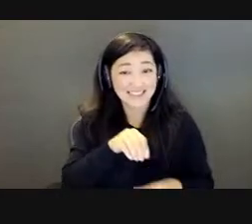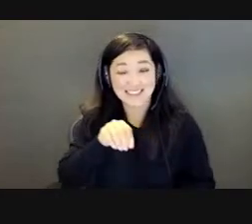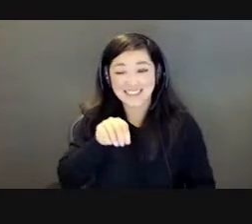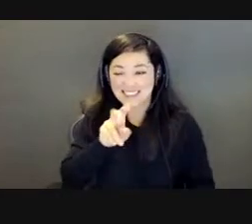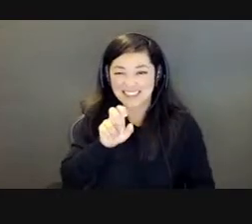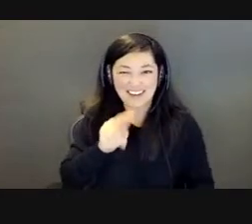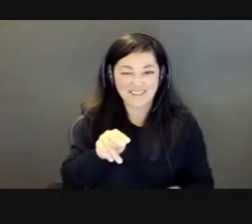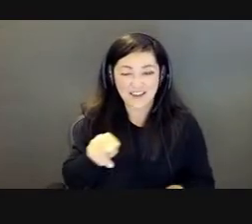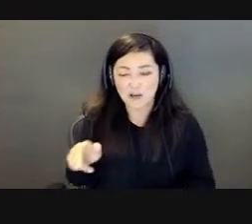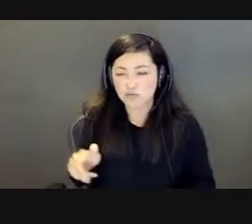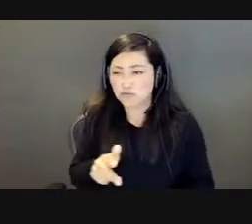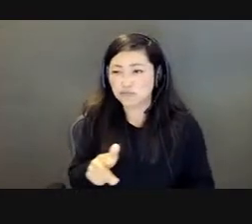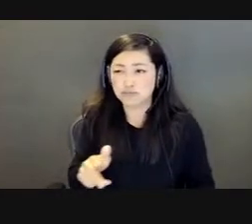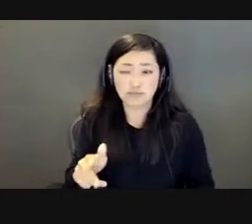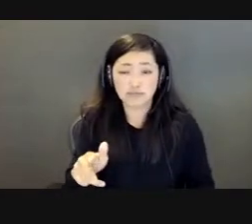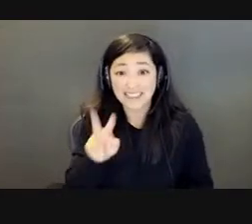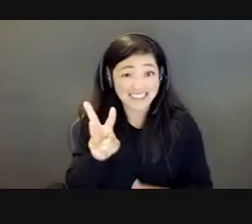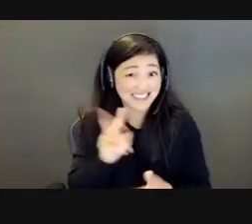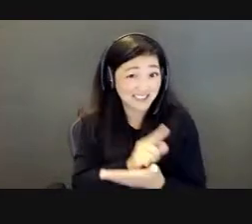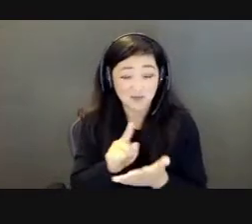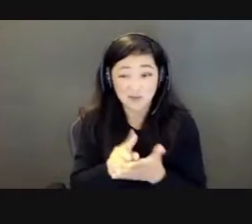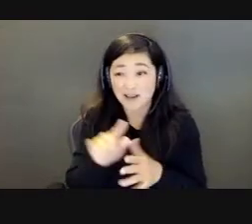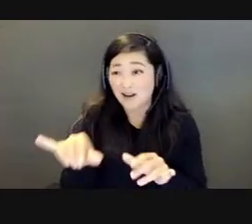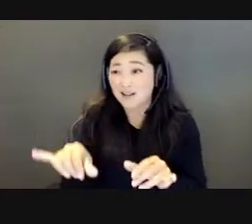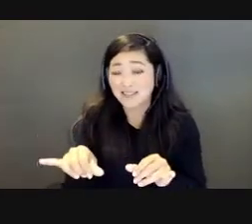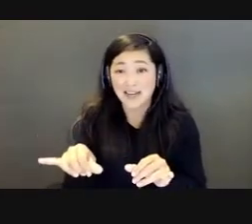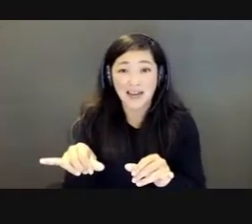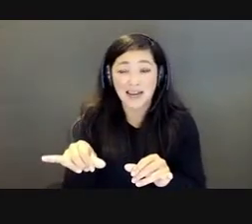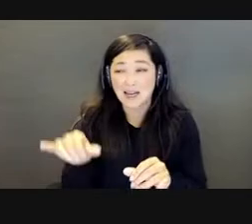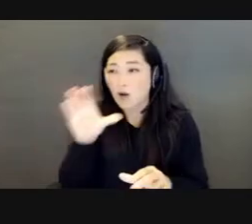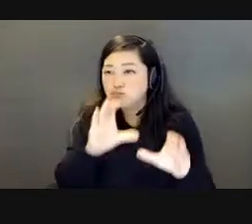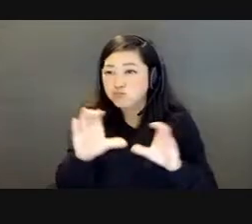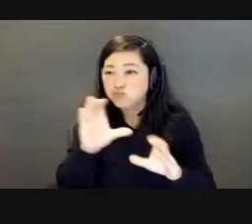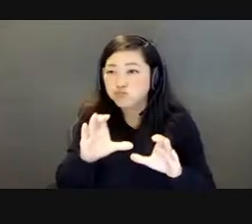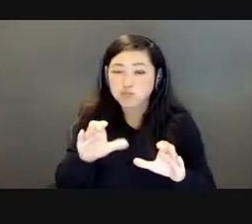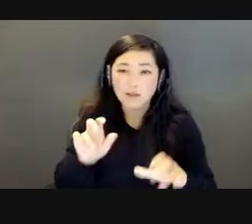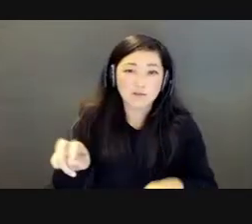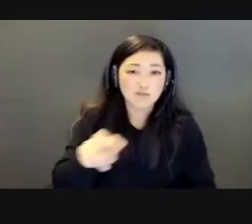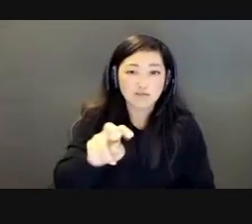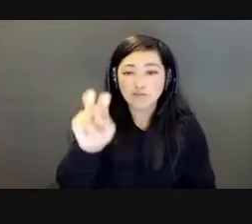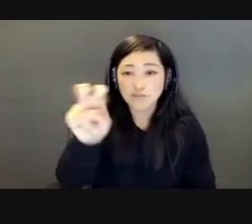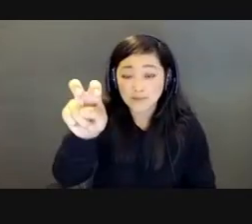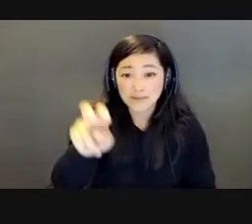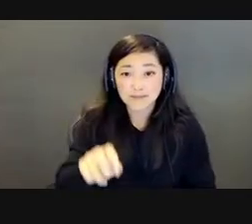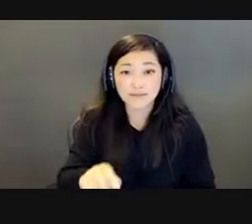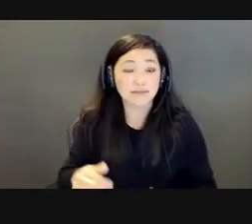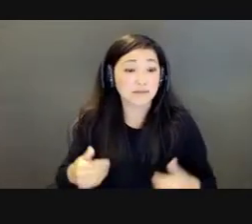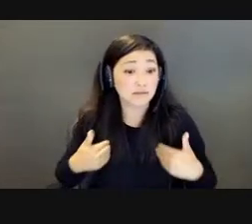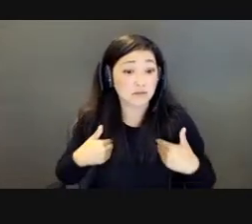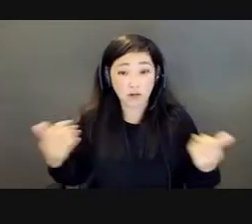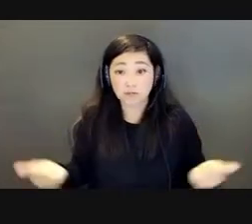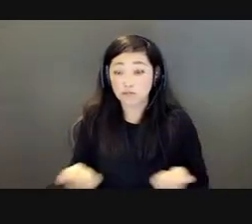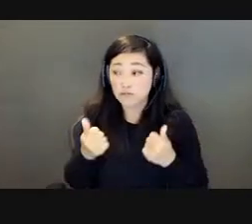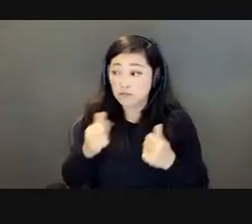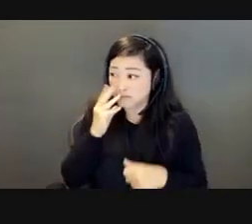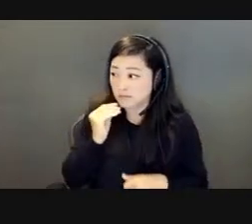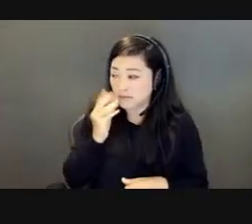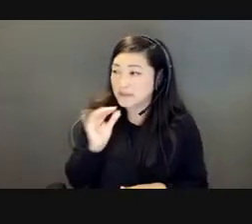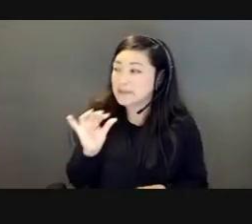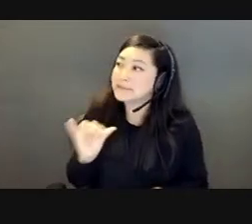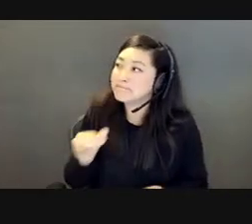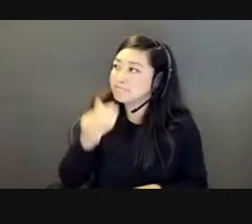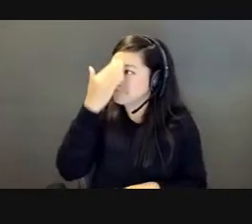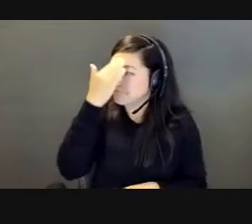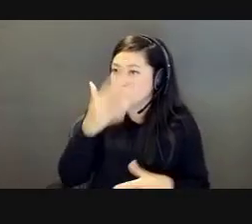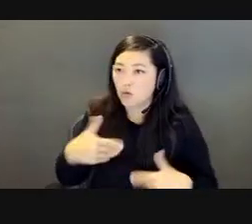road trips, 6 weeks at a time sort of thing. So at that point, I had a lot of experience knowing what amenities I